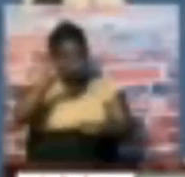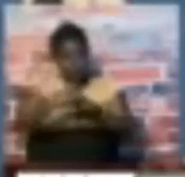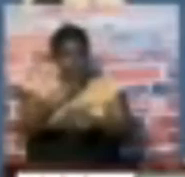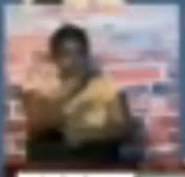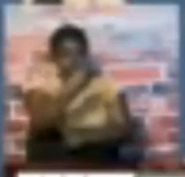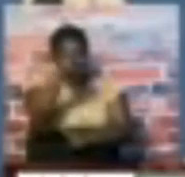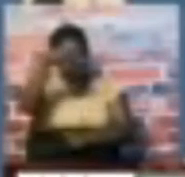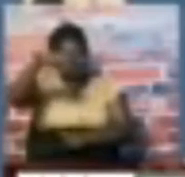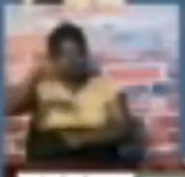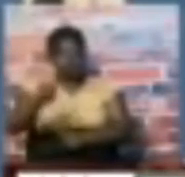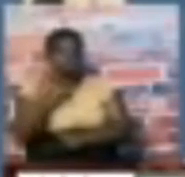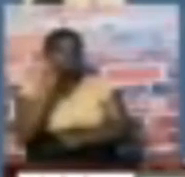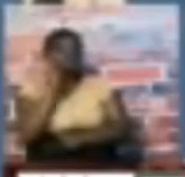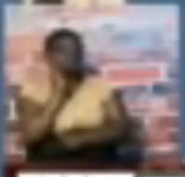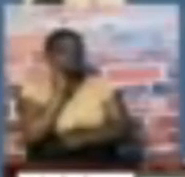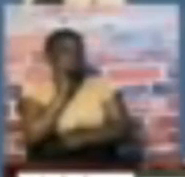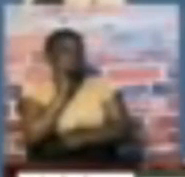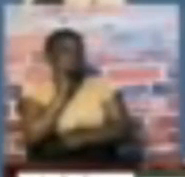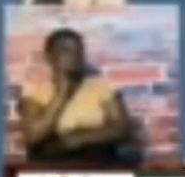Shri